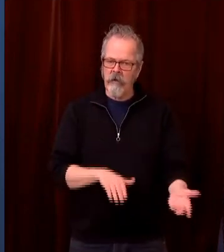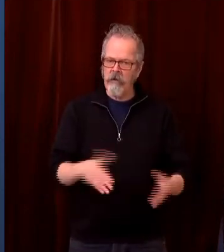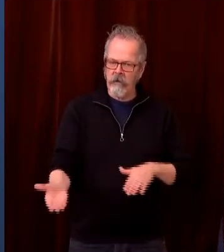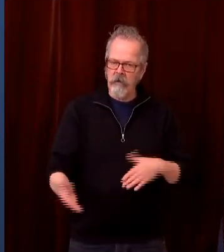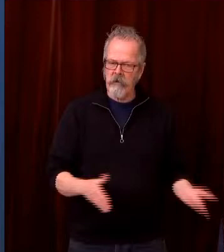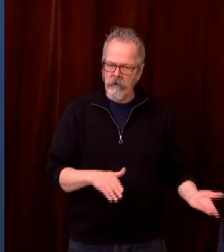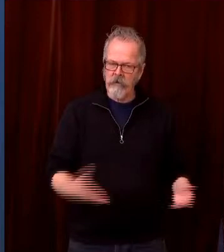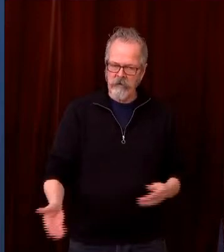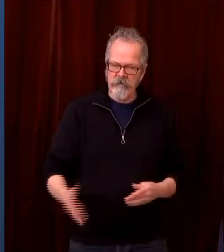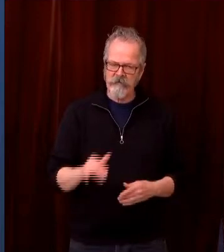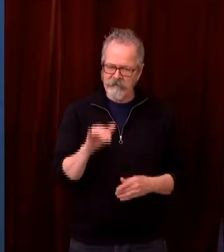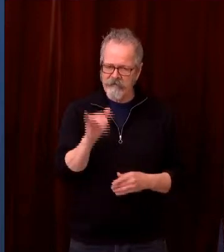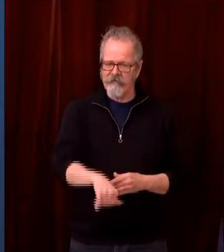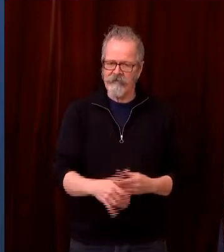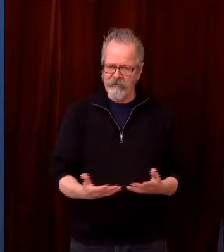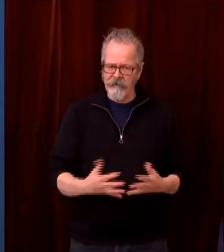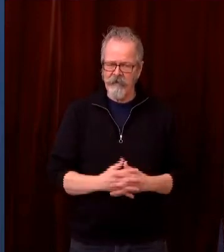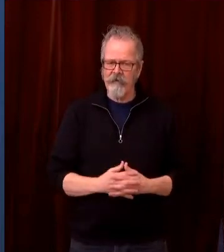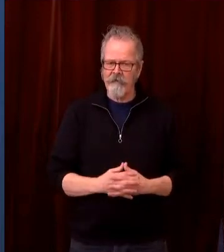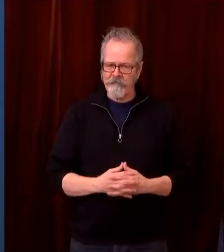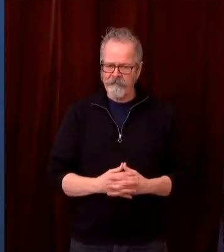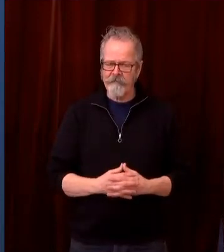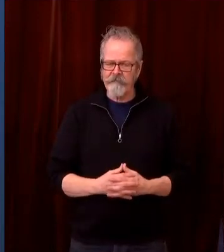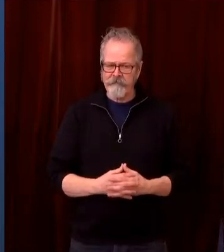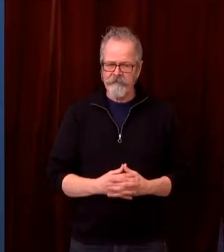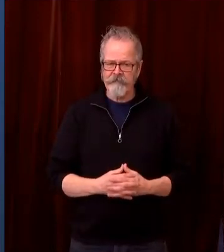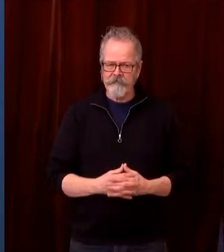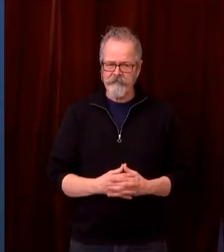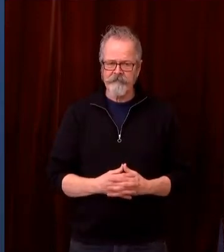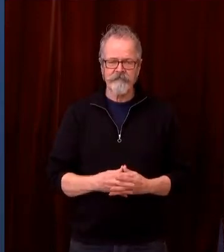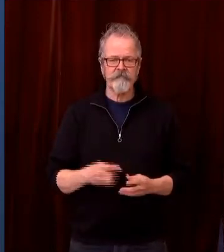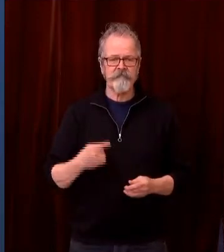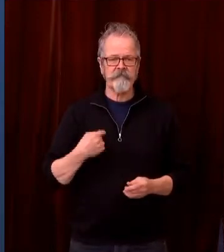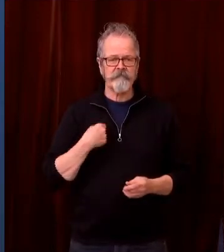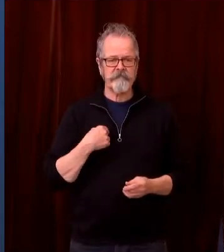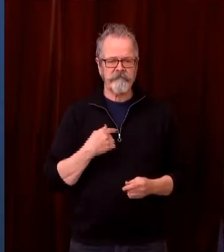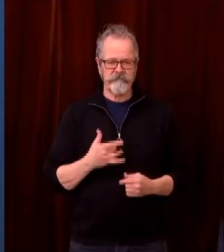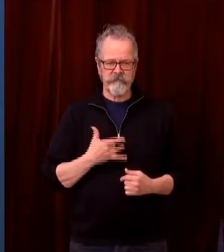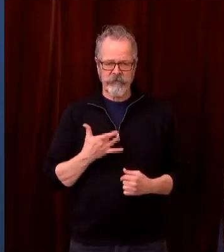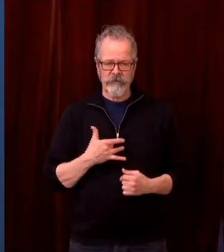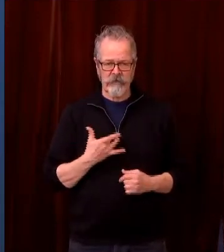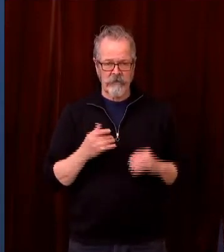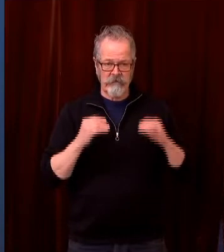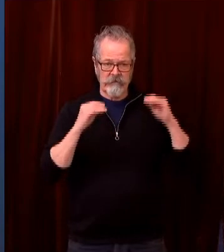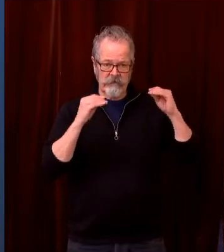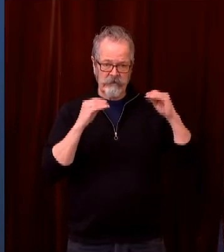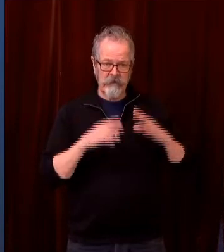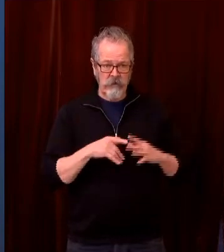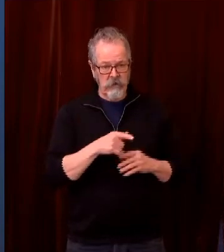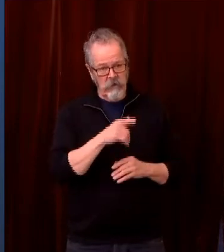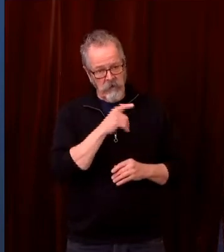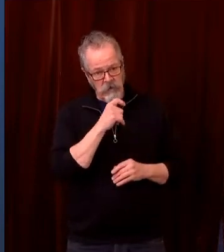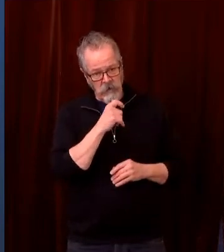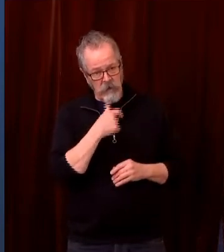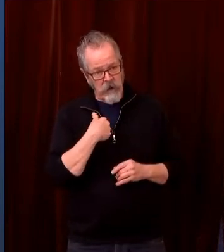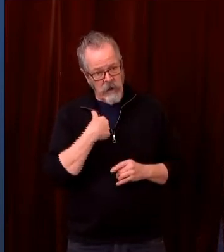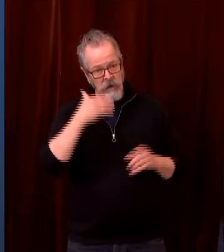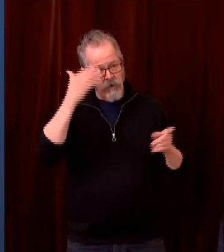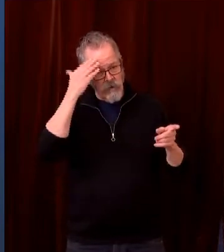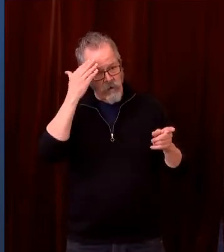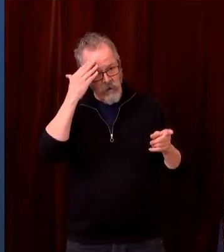I think the educators I know think that we ought to vaccinate the people whose lives are at risk today, and that's these